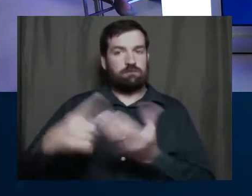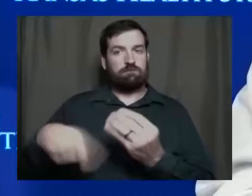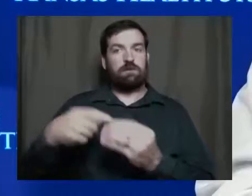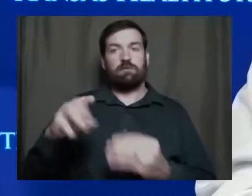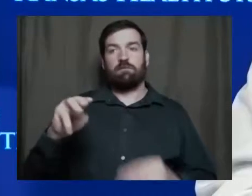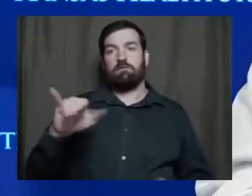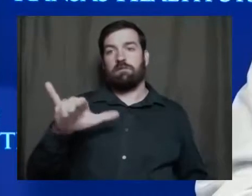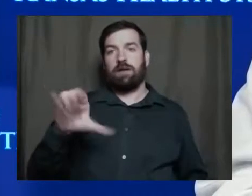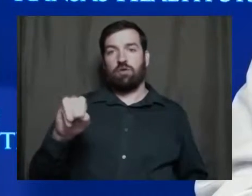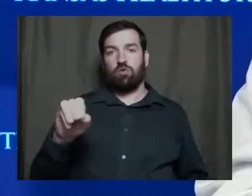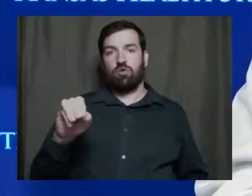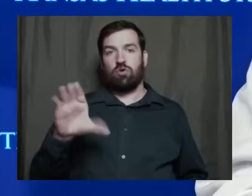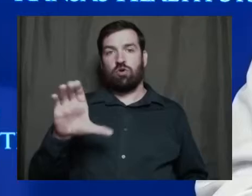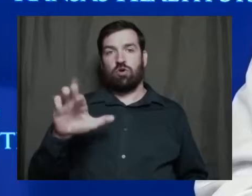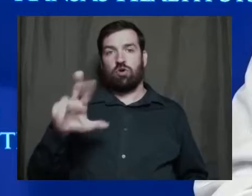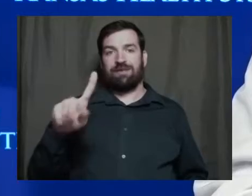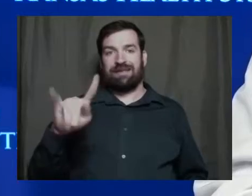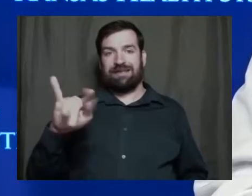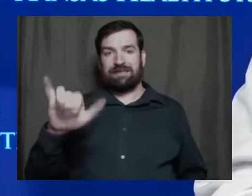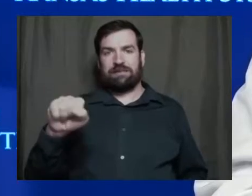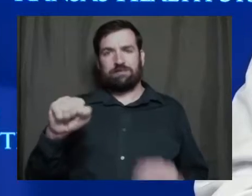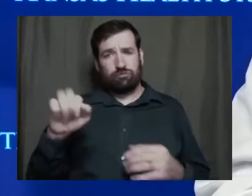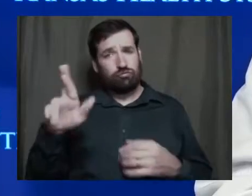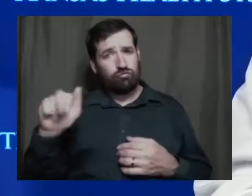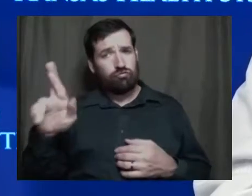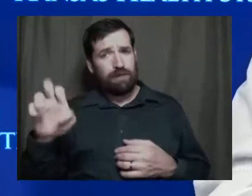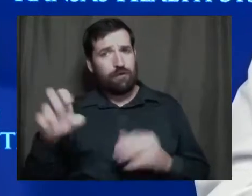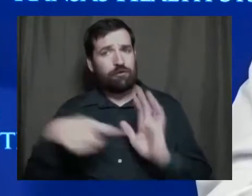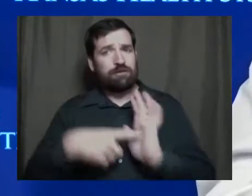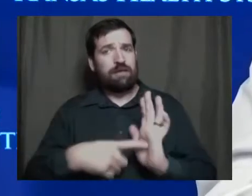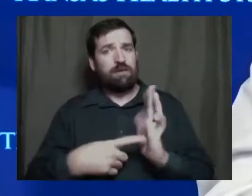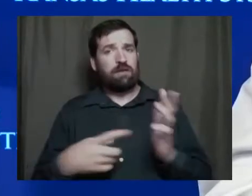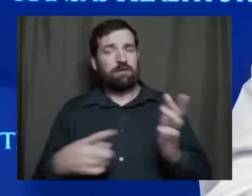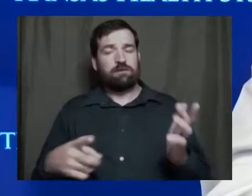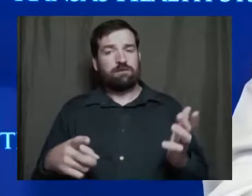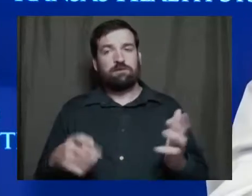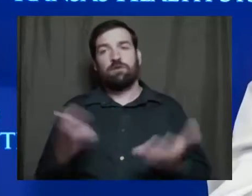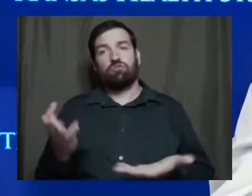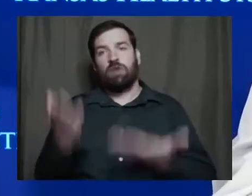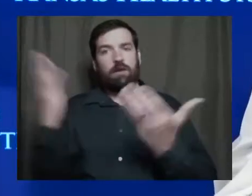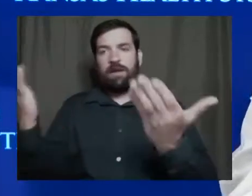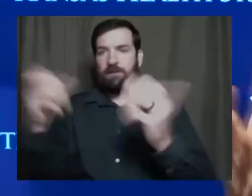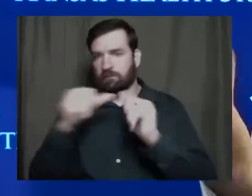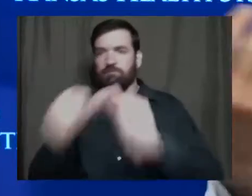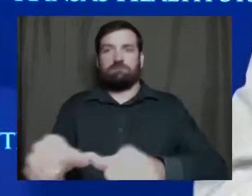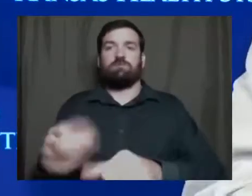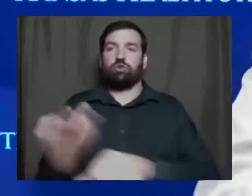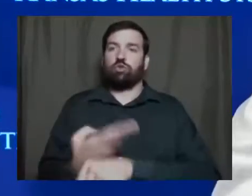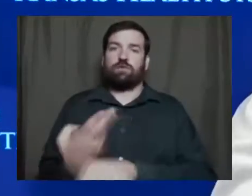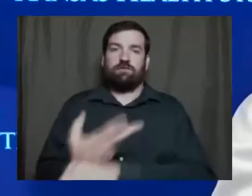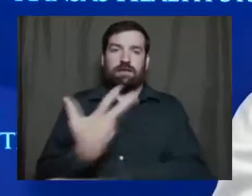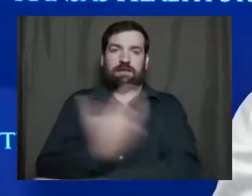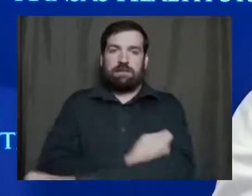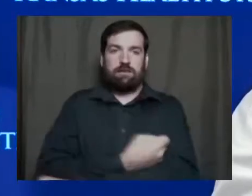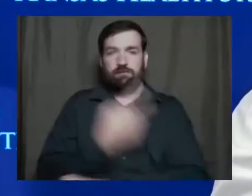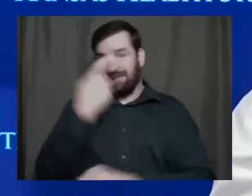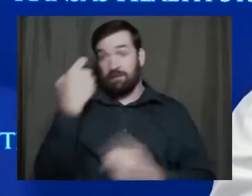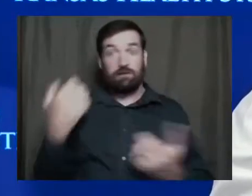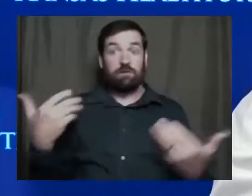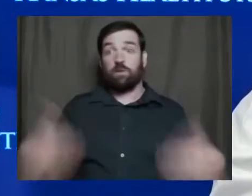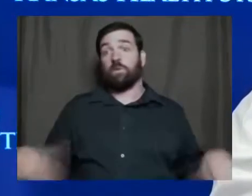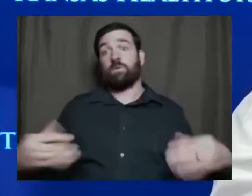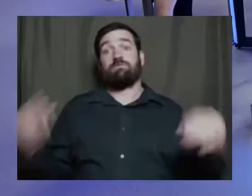is a very unusual side effect, not a very severe side effect, and we recommend ongoing use of vaccination because it's so much safer.